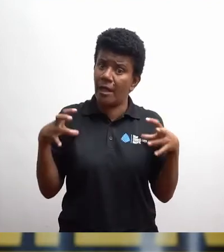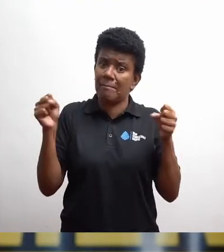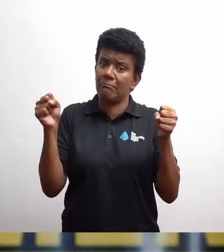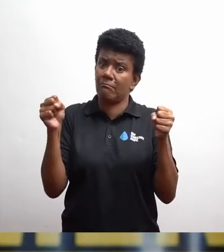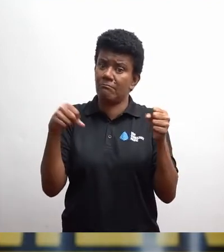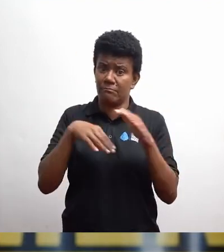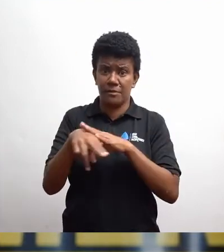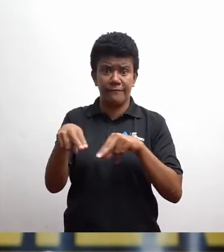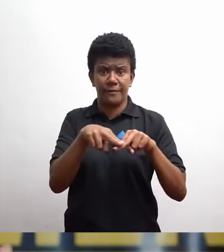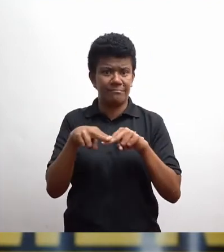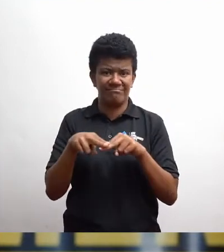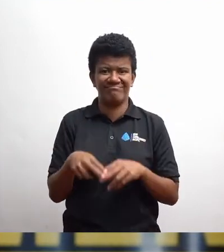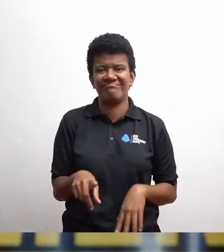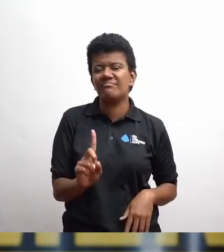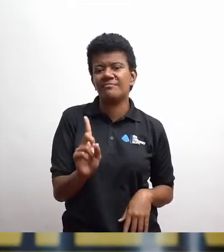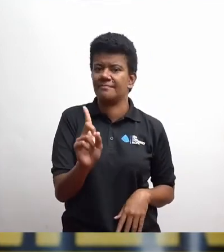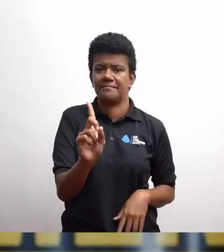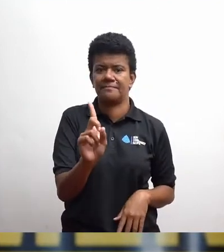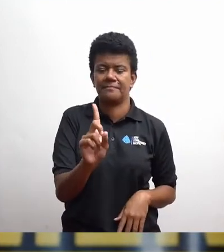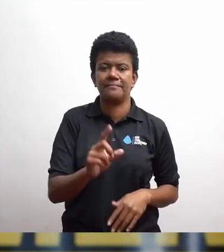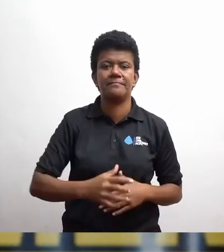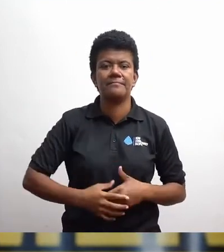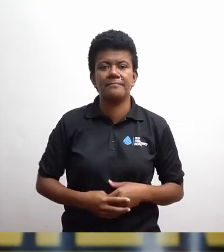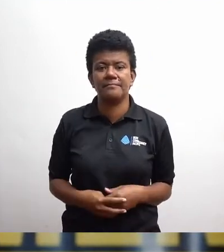No, of course it doesn't. So the next slide.